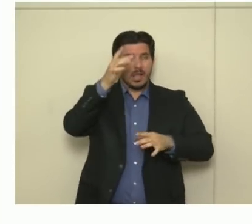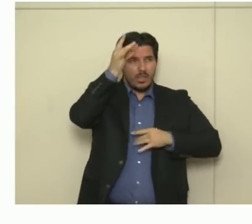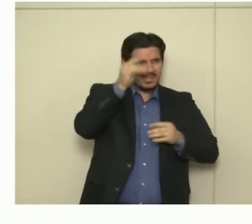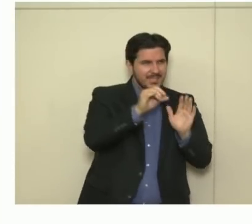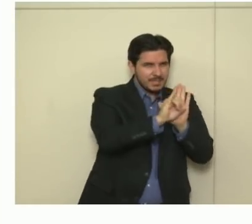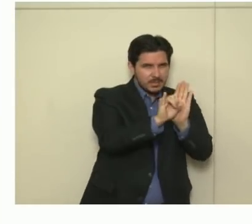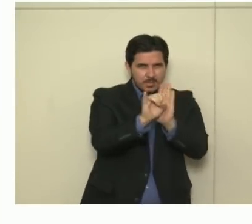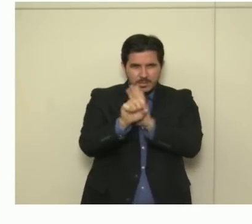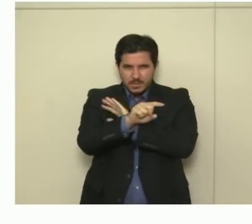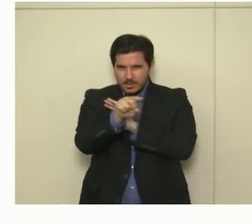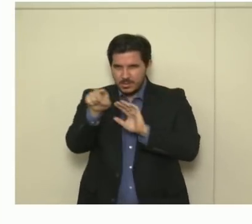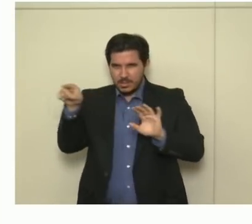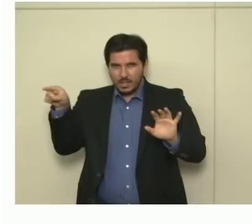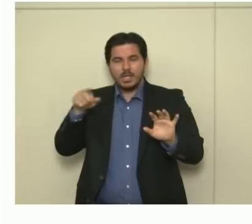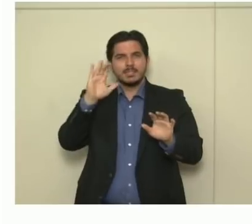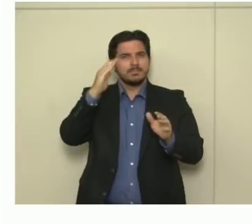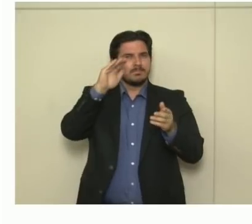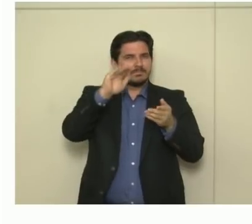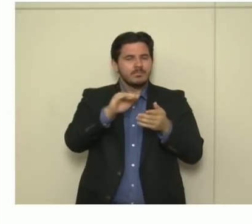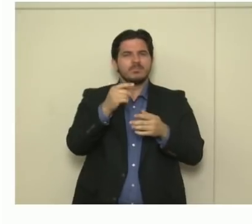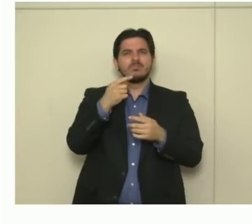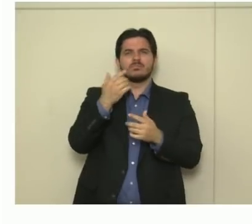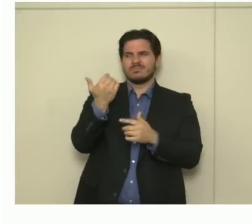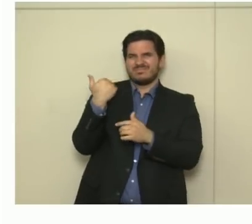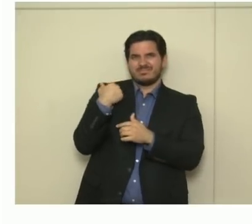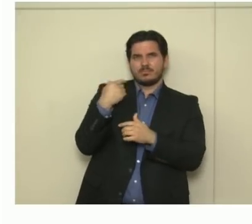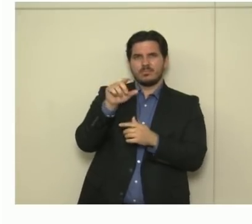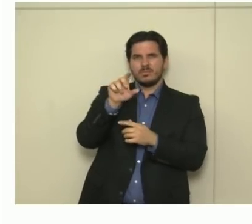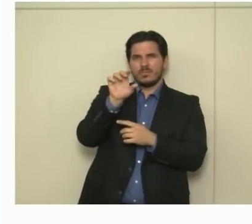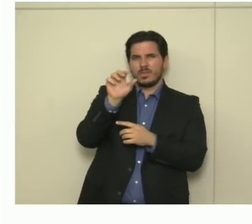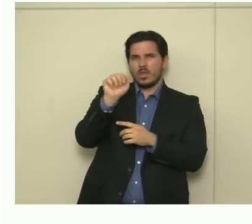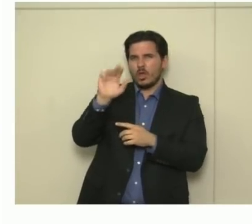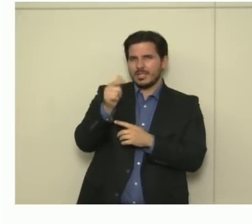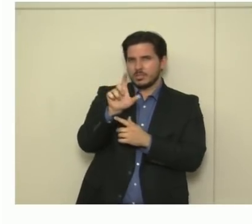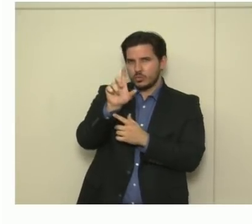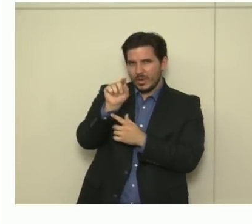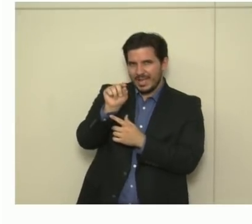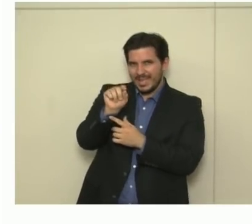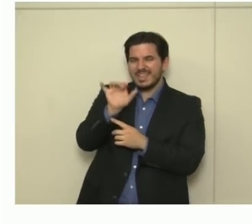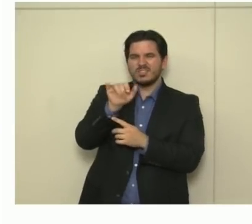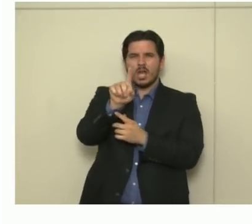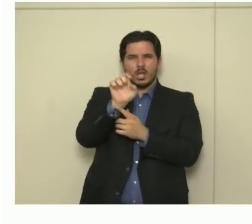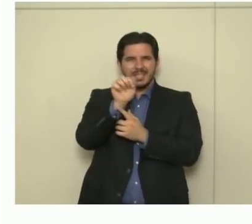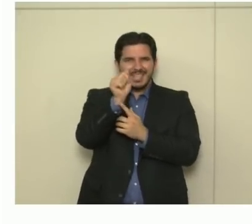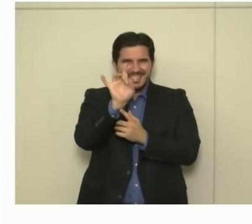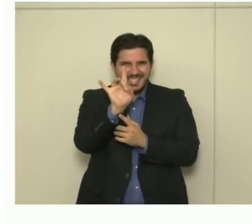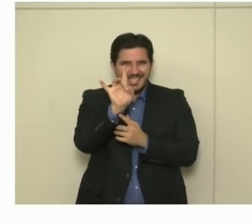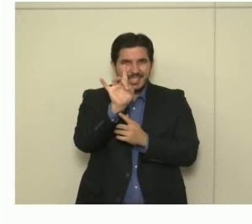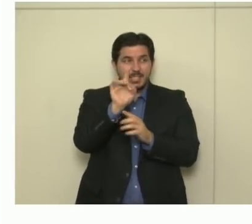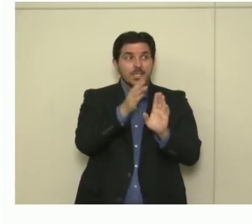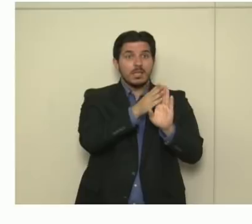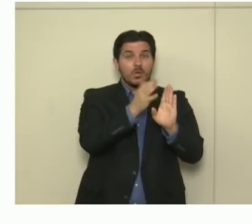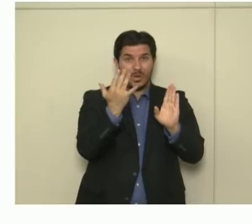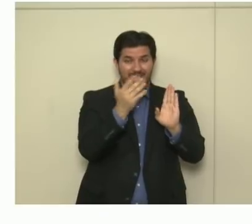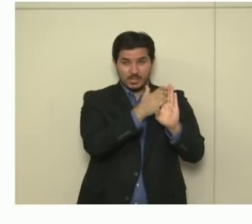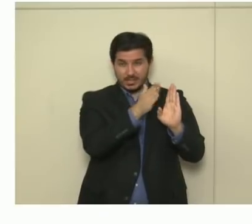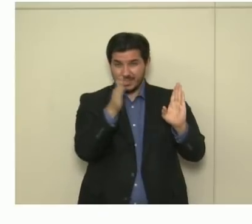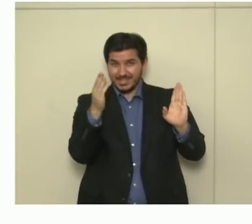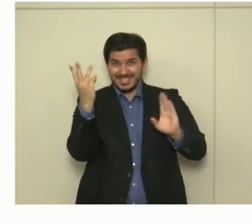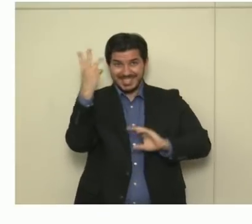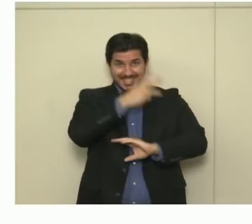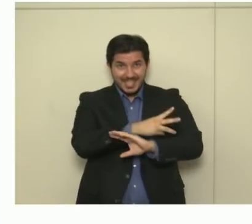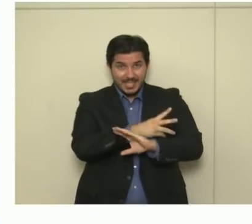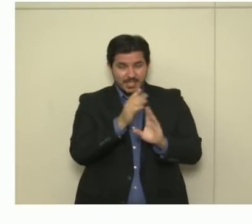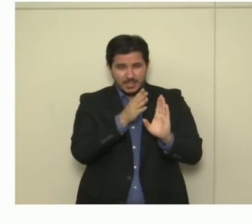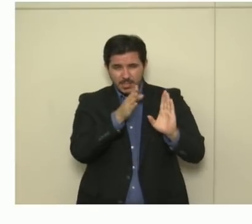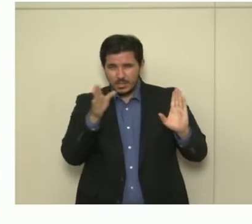number here on the 20th was 118. Remember, we have that lag, that 6-day lag. Testing, still doing